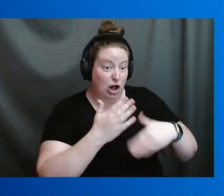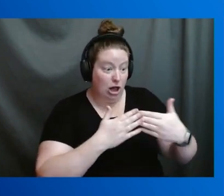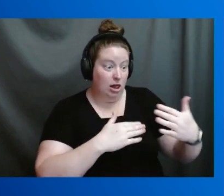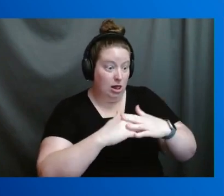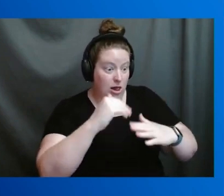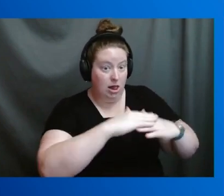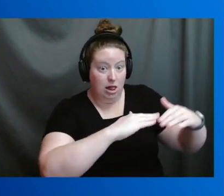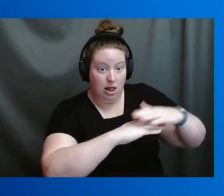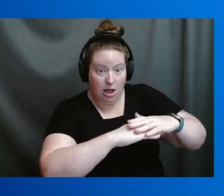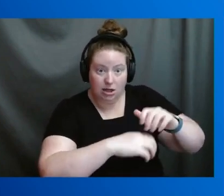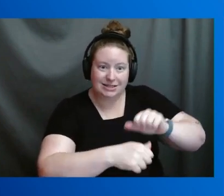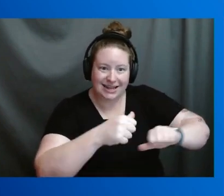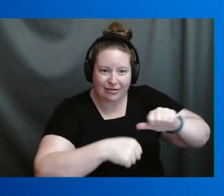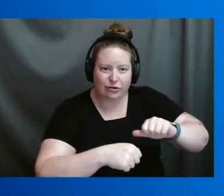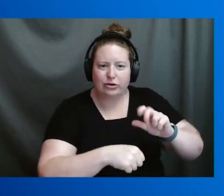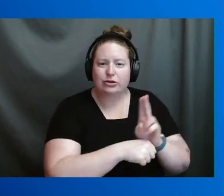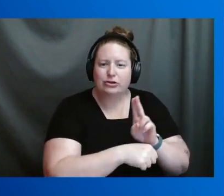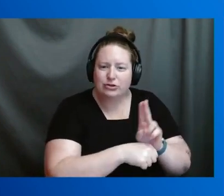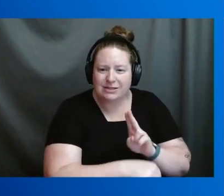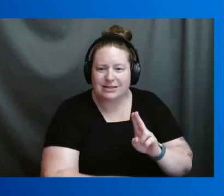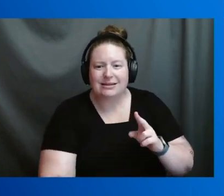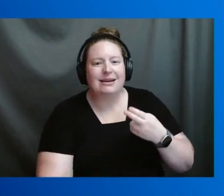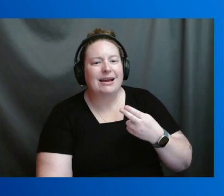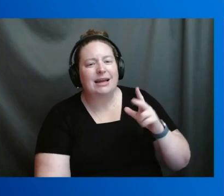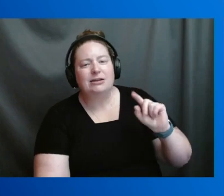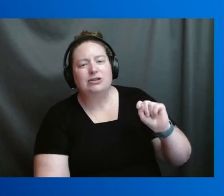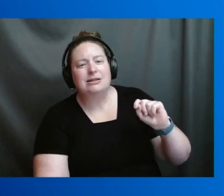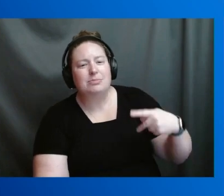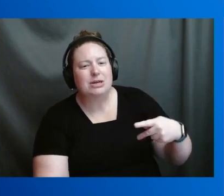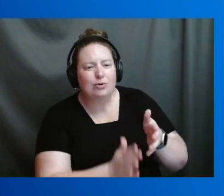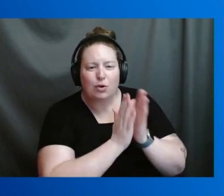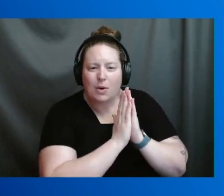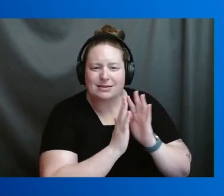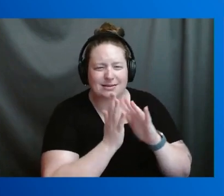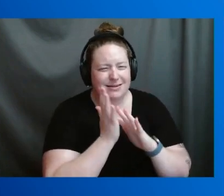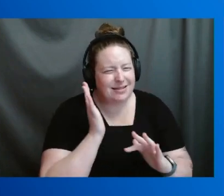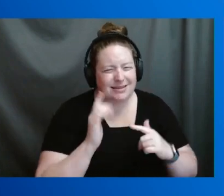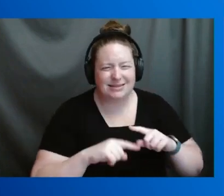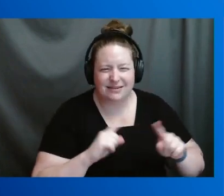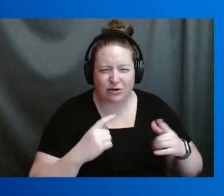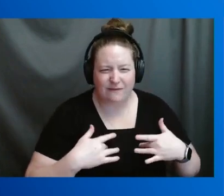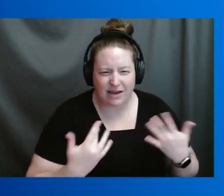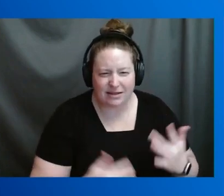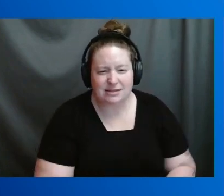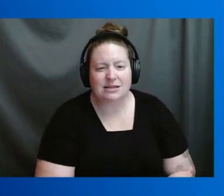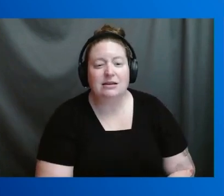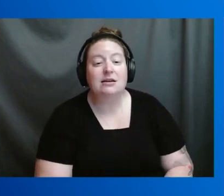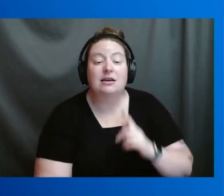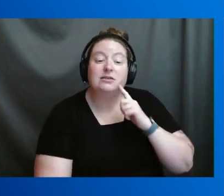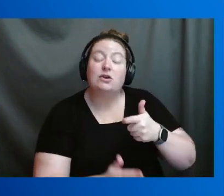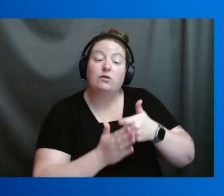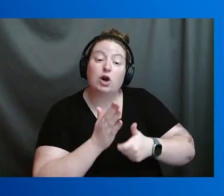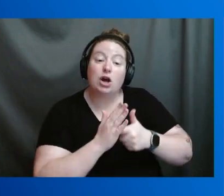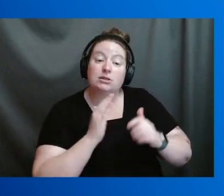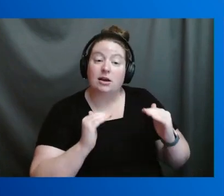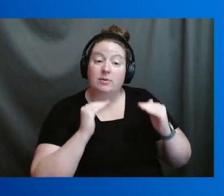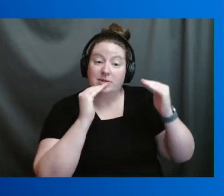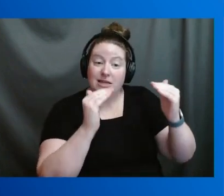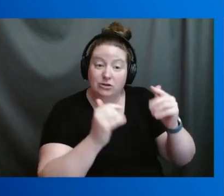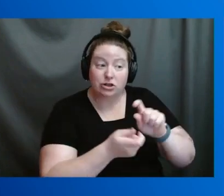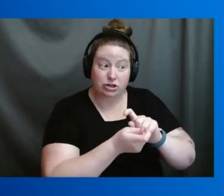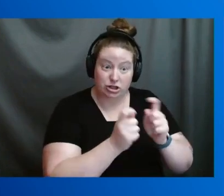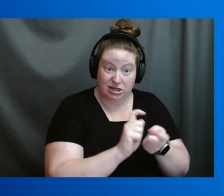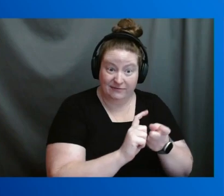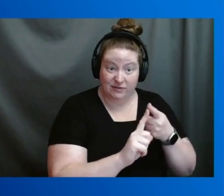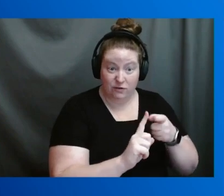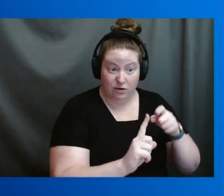using aspects like HTTP requests or events. So for me, cost optimization in a serverless world shifts from talking about how